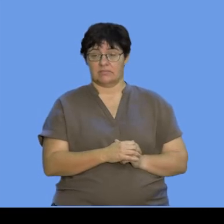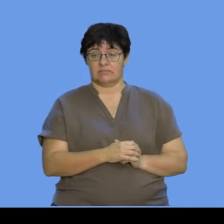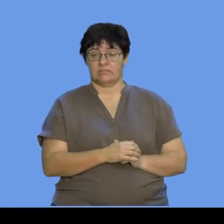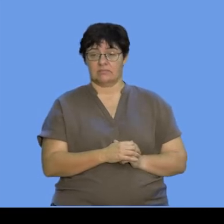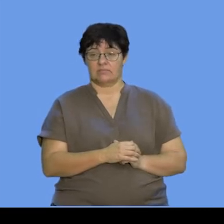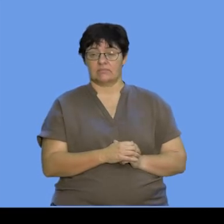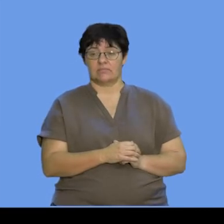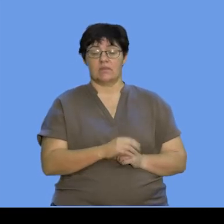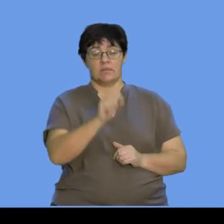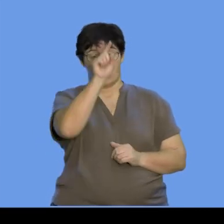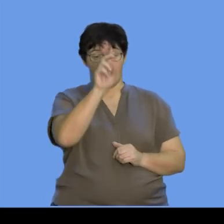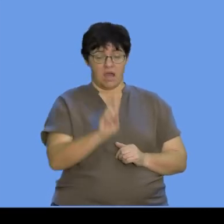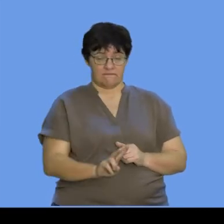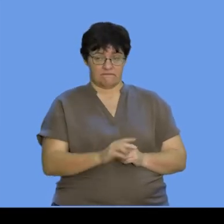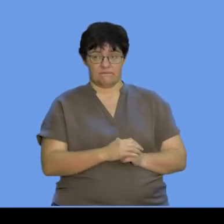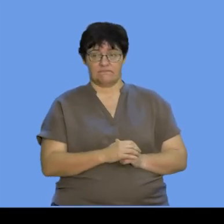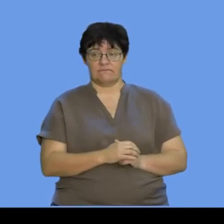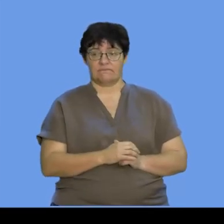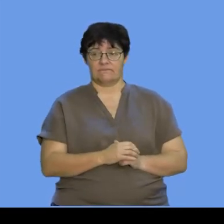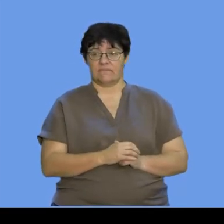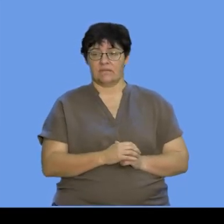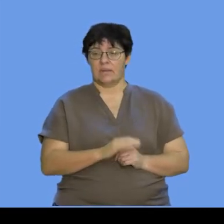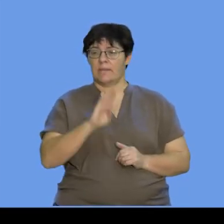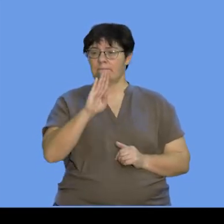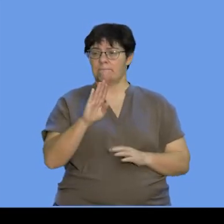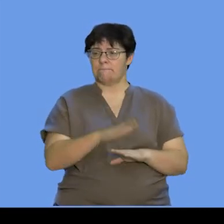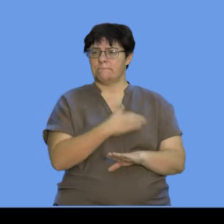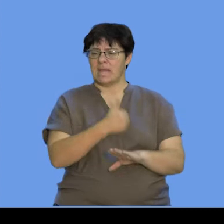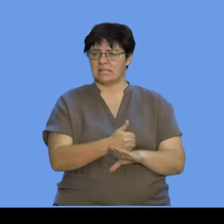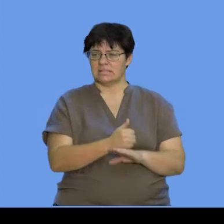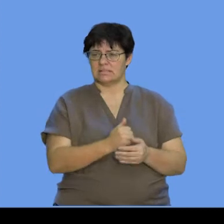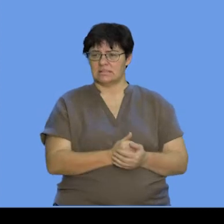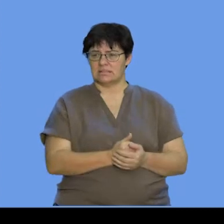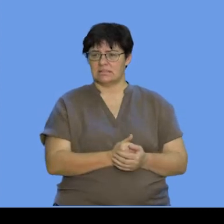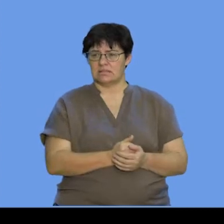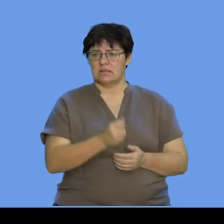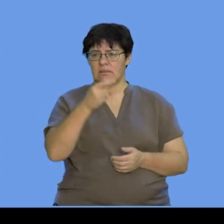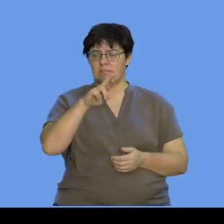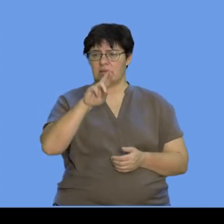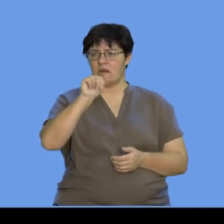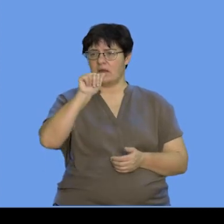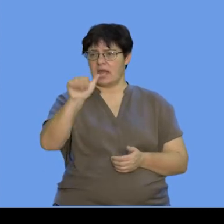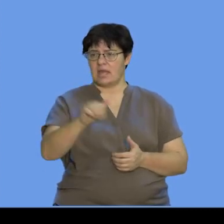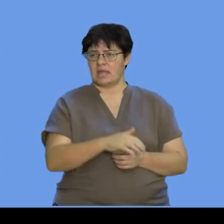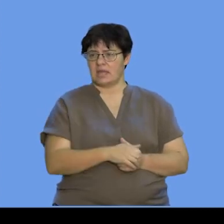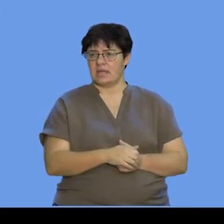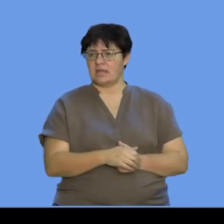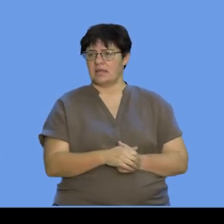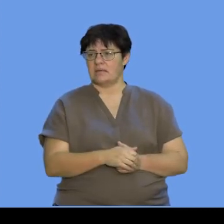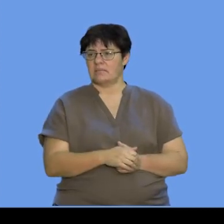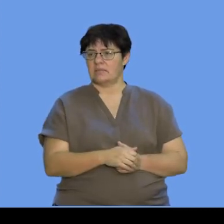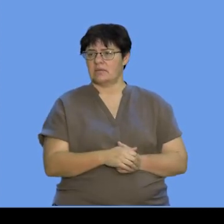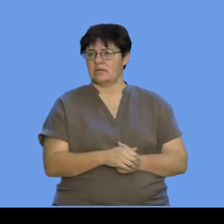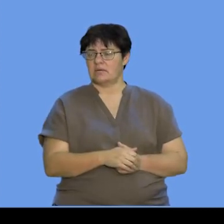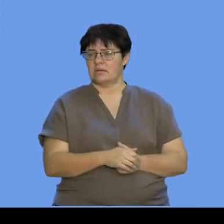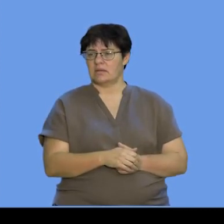number 1, it will be equals to half. What is the base of PRA, right?